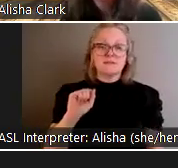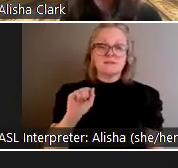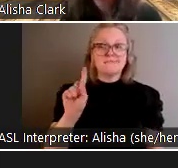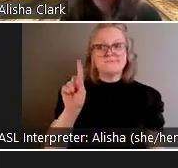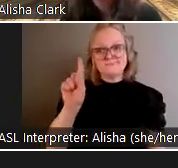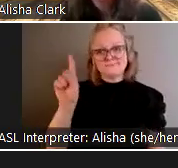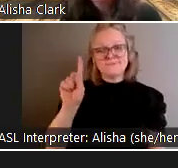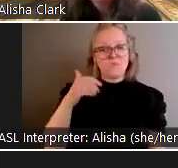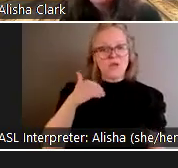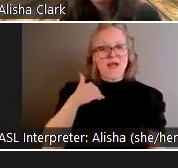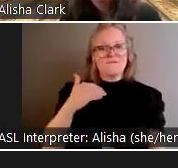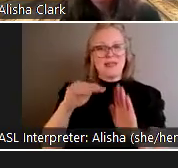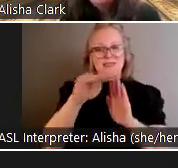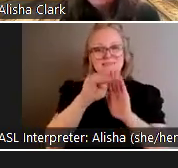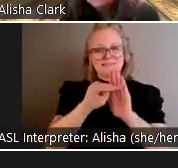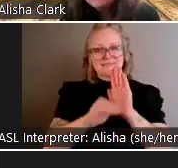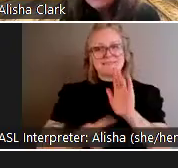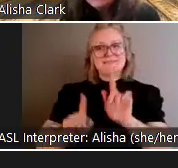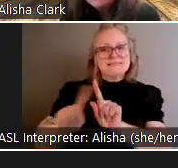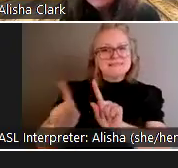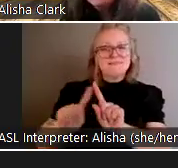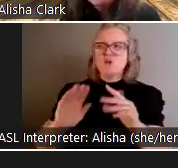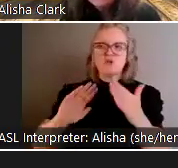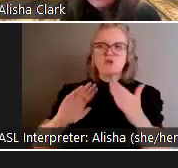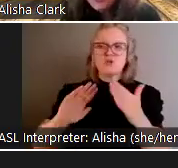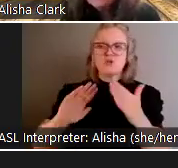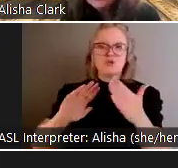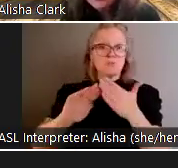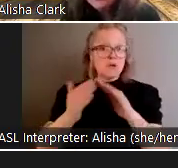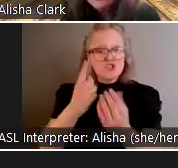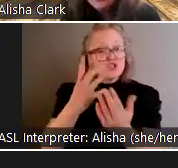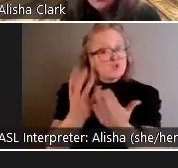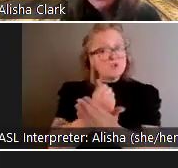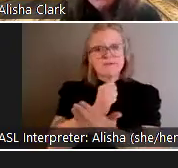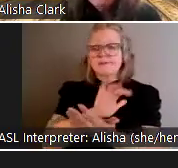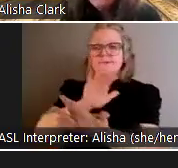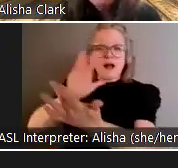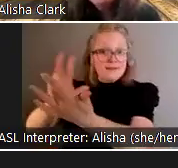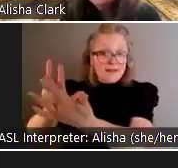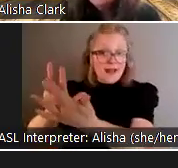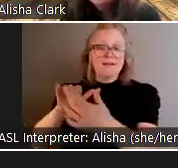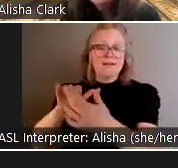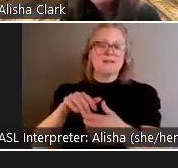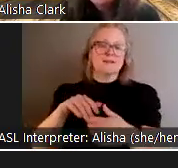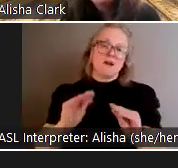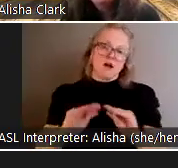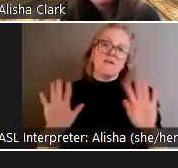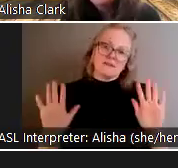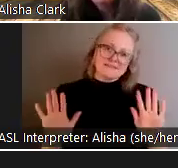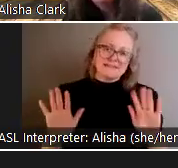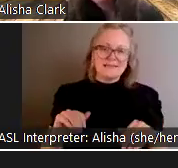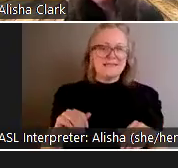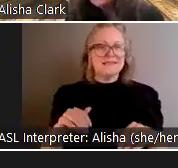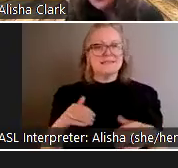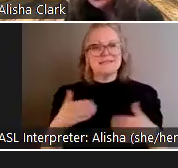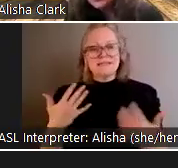we have a list of different community organizations that you can reach out to. Obviously work,